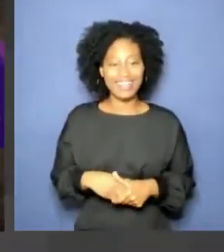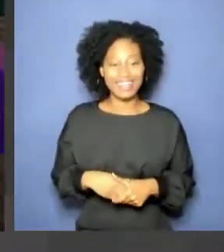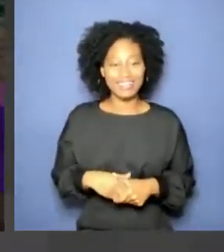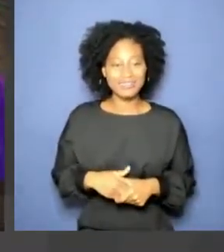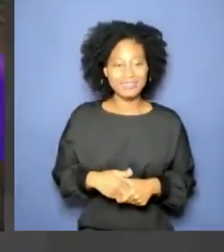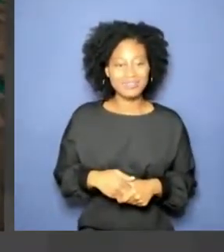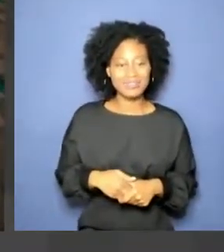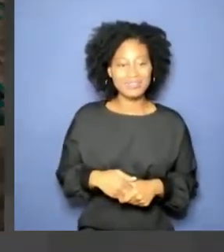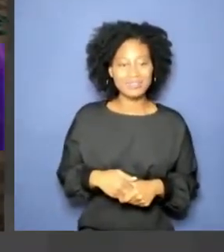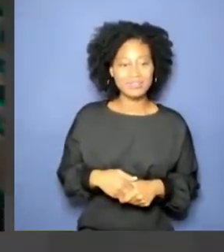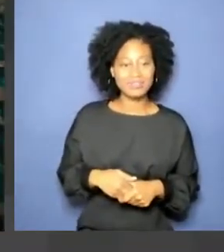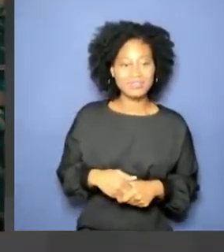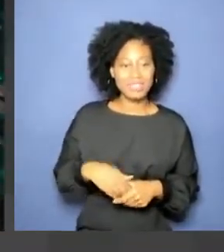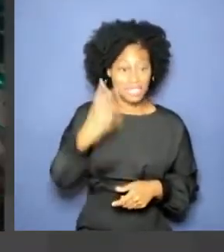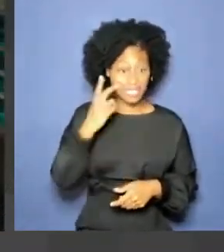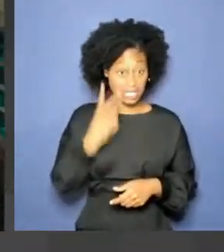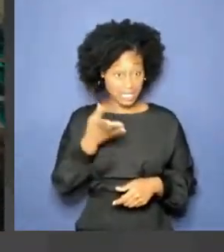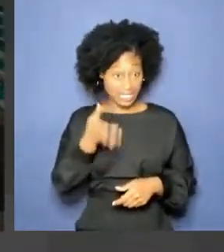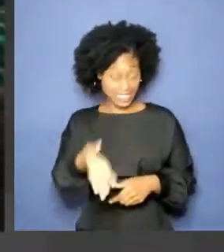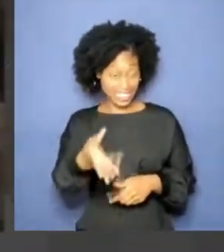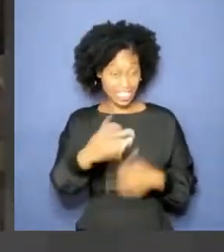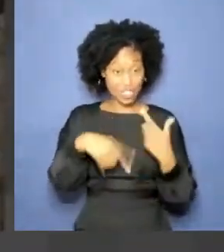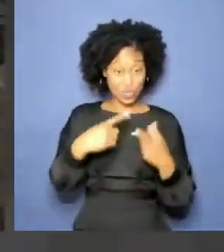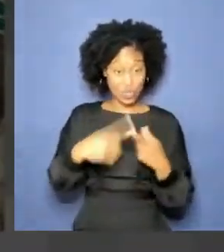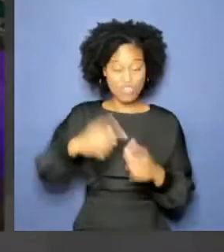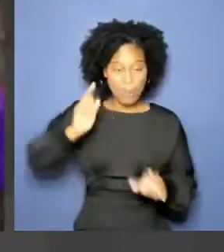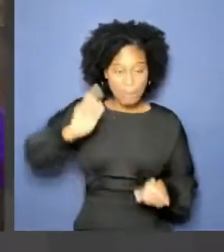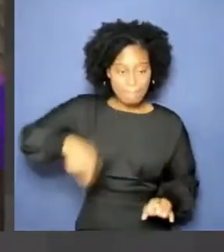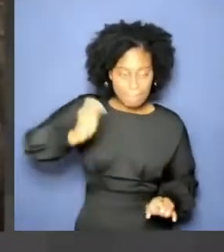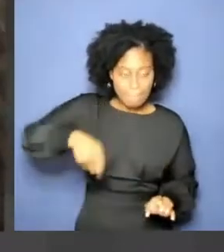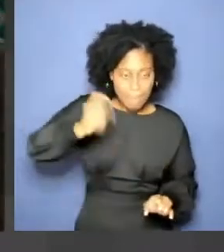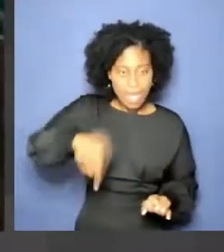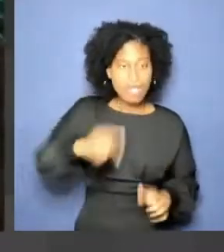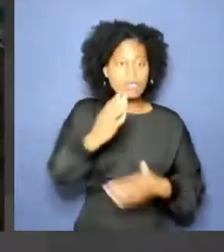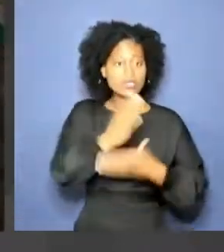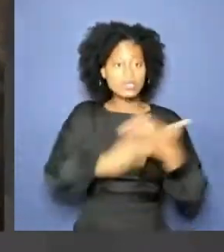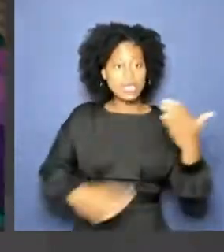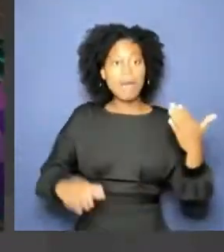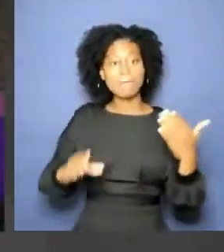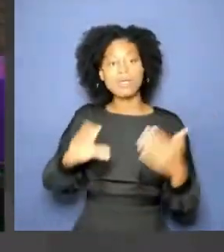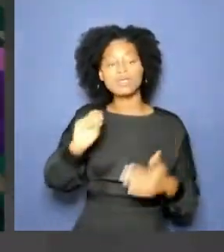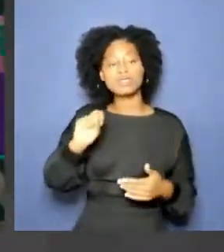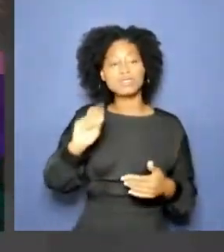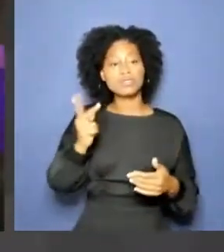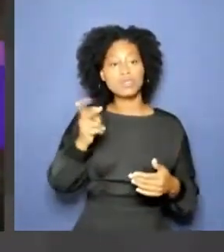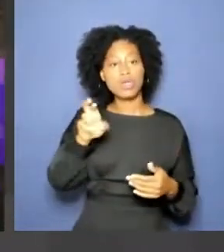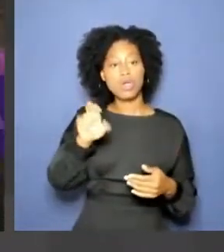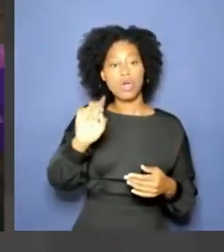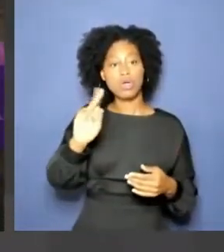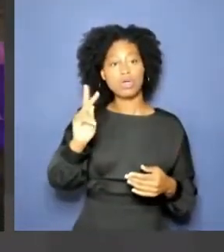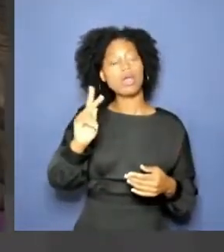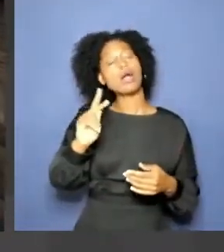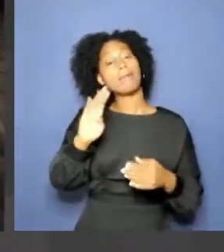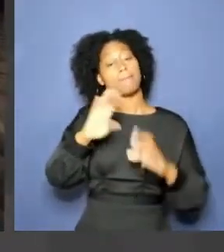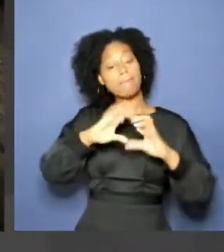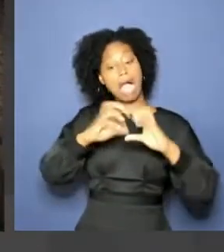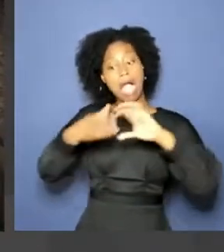Oh, and as you can see here, when you mine some of the Skulk blocks, you actually get enchanting points.